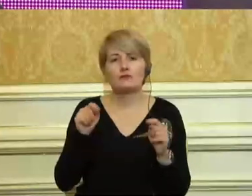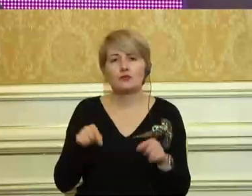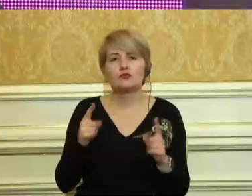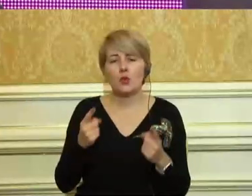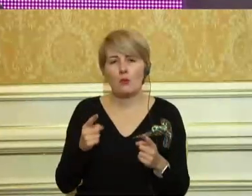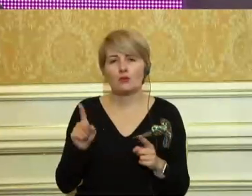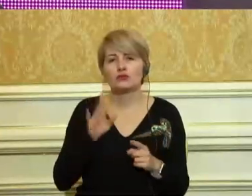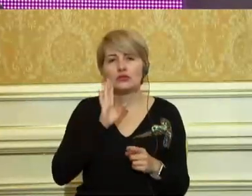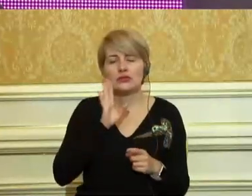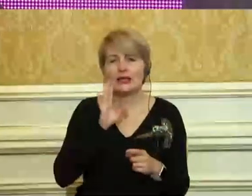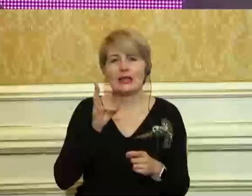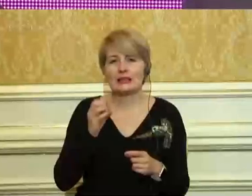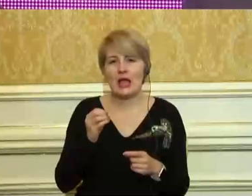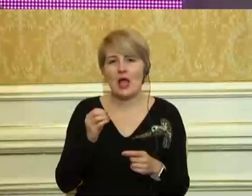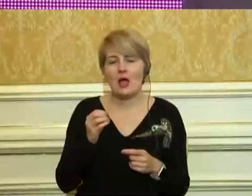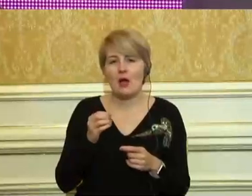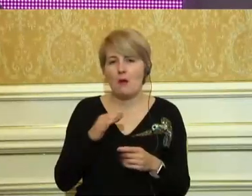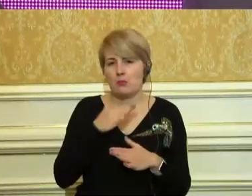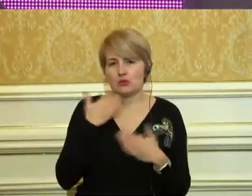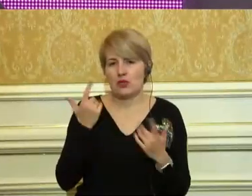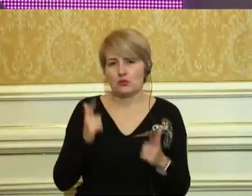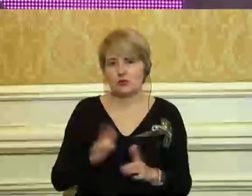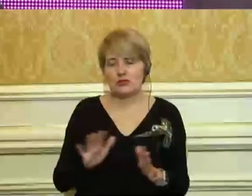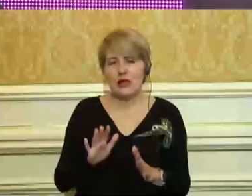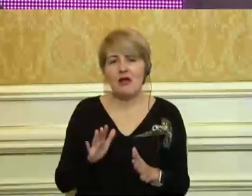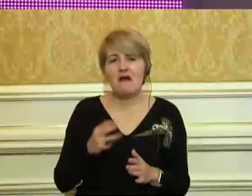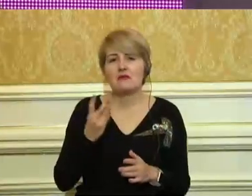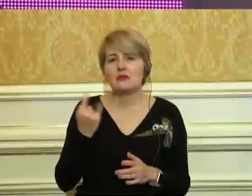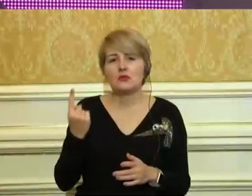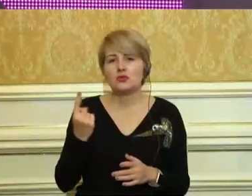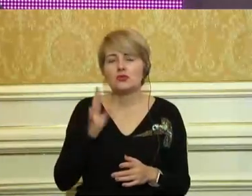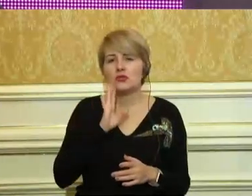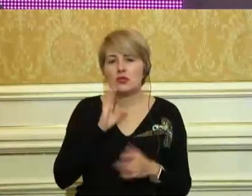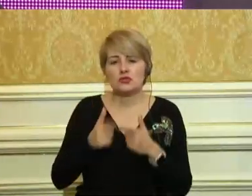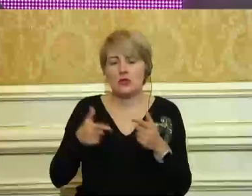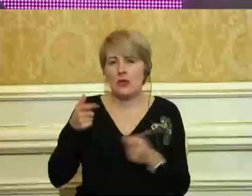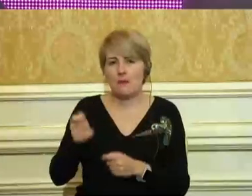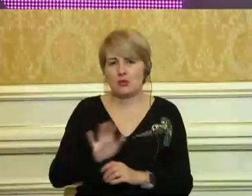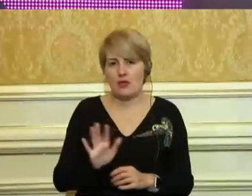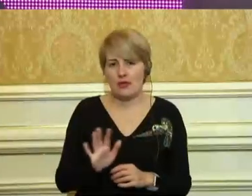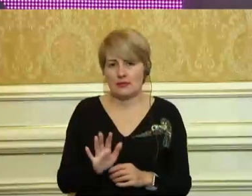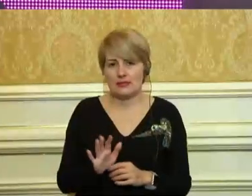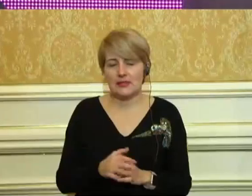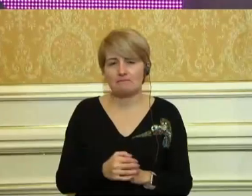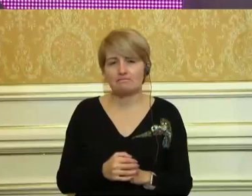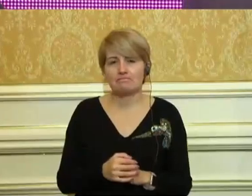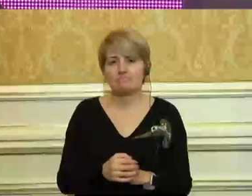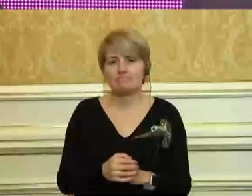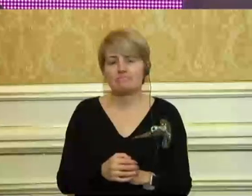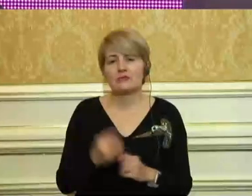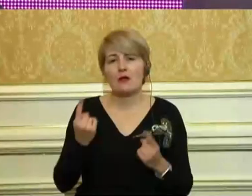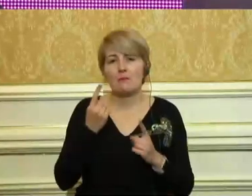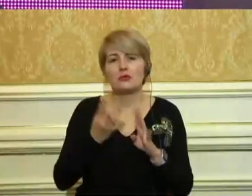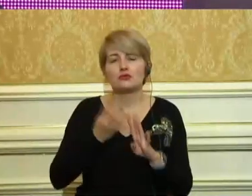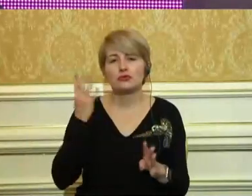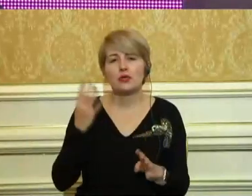committees, so observation committees, and there is a tender, so we can find women for